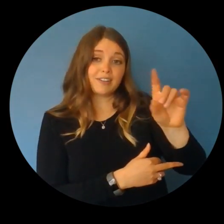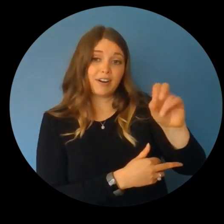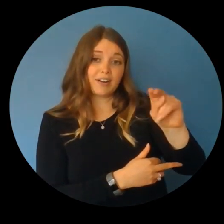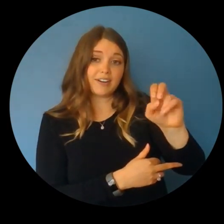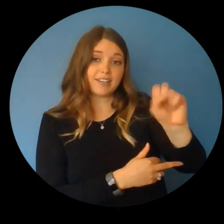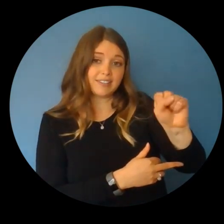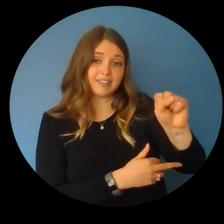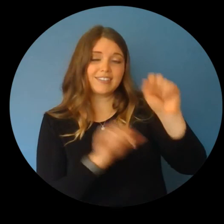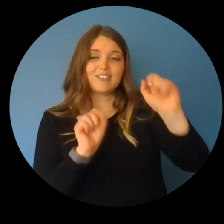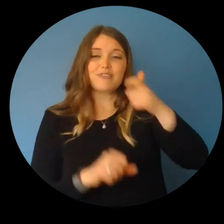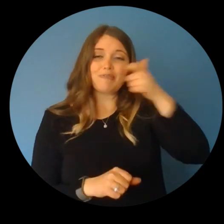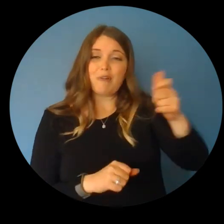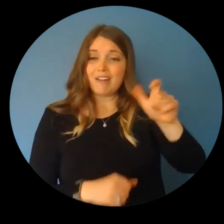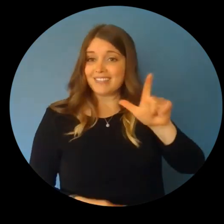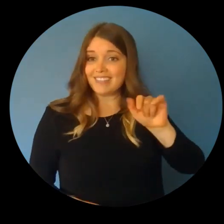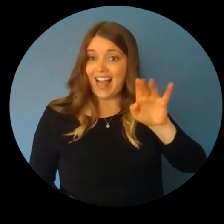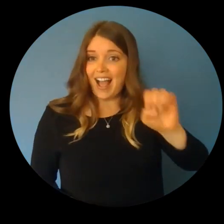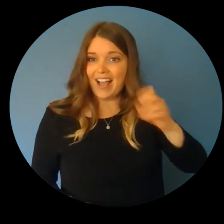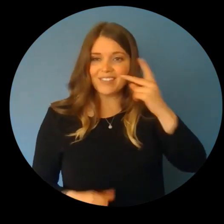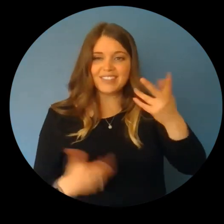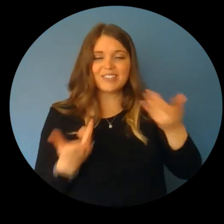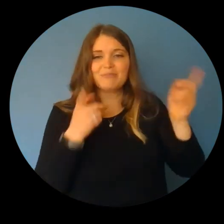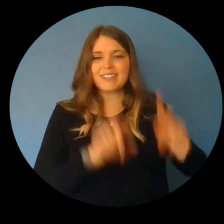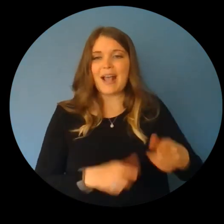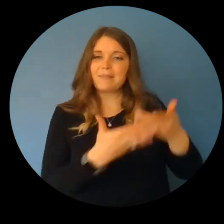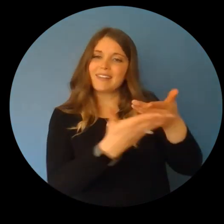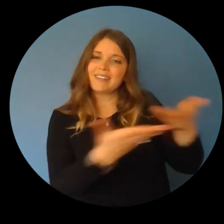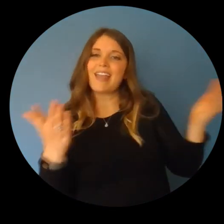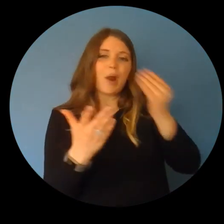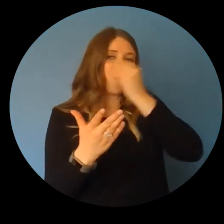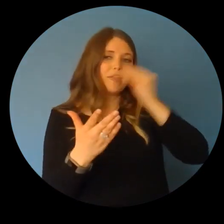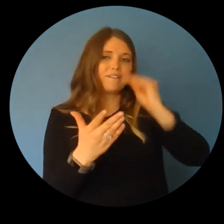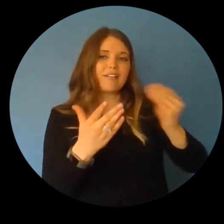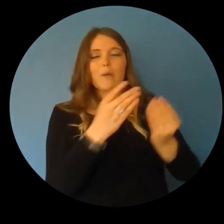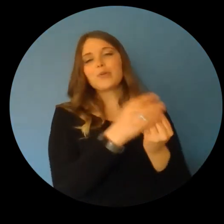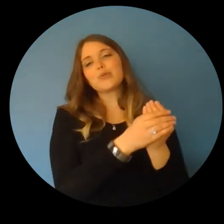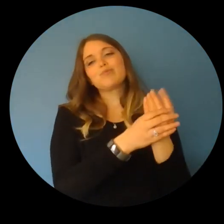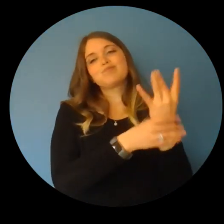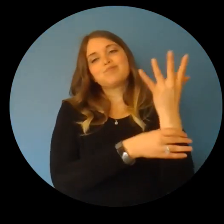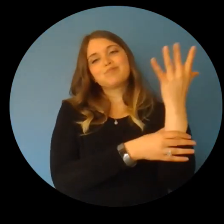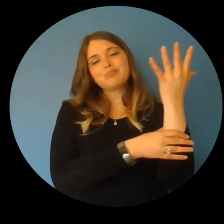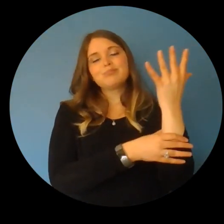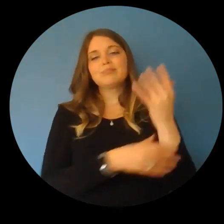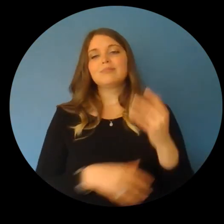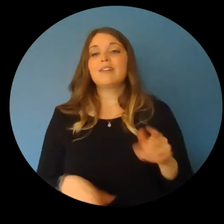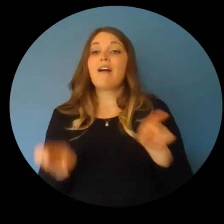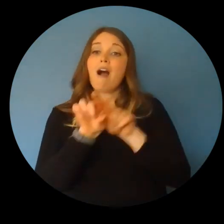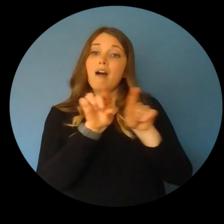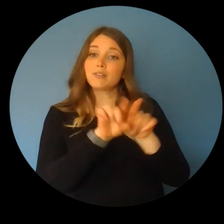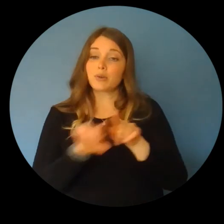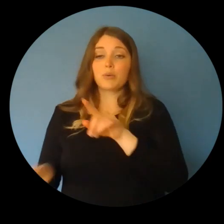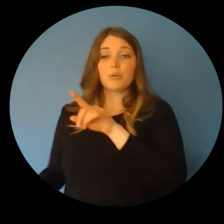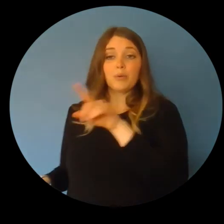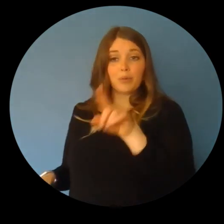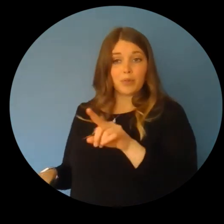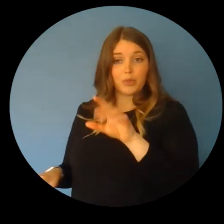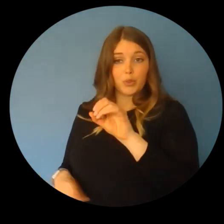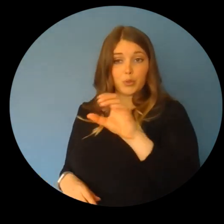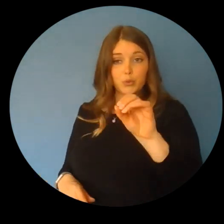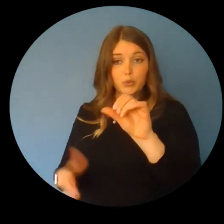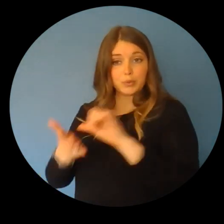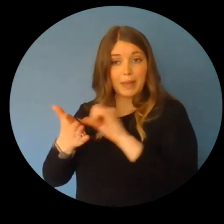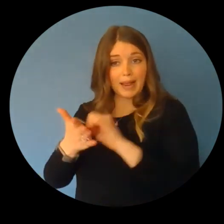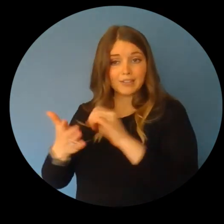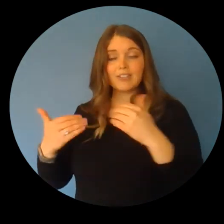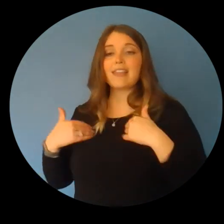there as the flowers are coming to bloom. But you can also go on to the zoo's page, and they have lots of fun pictures